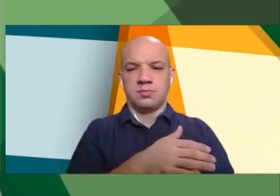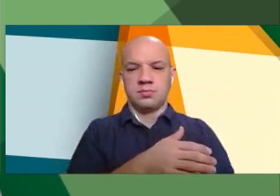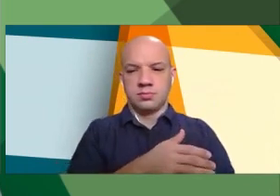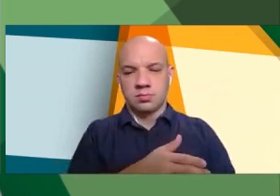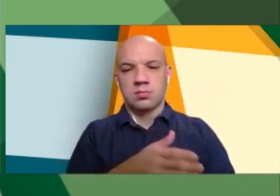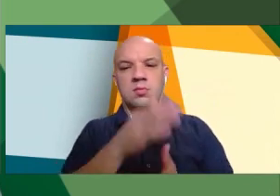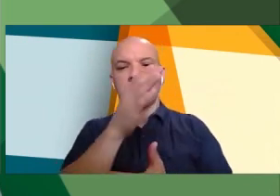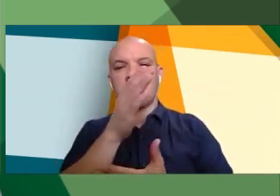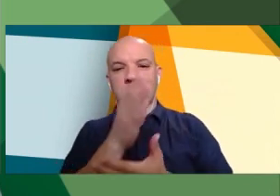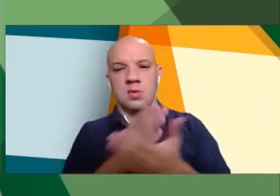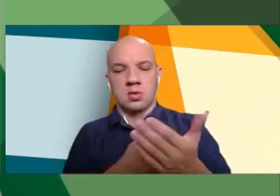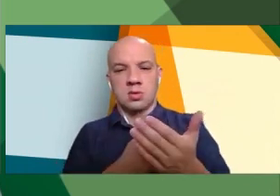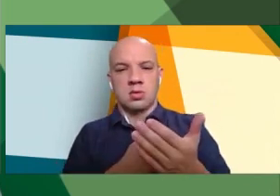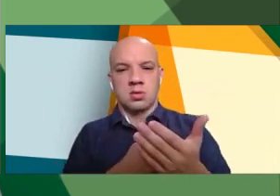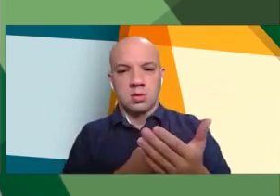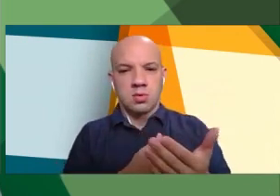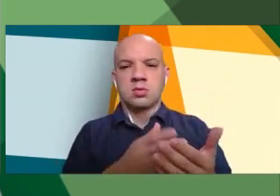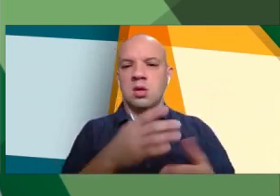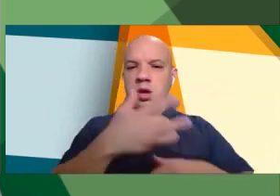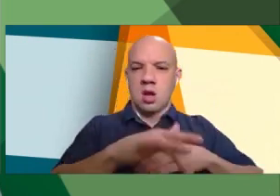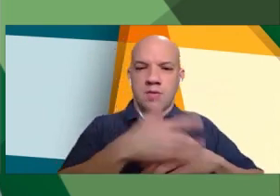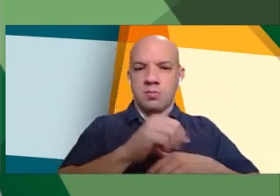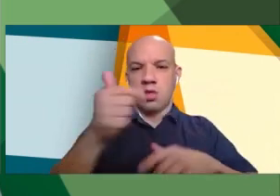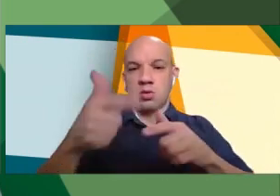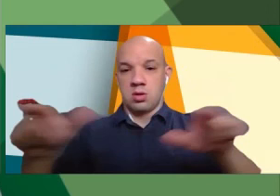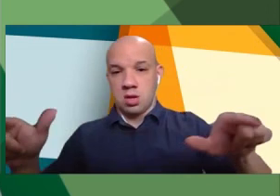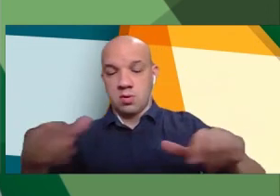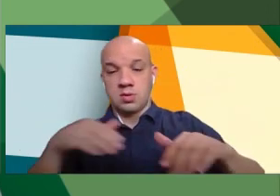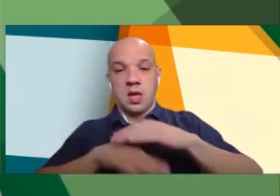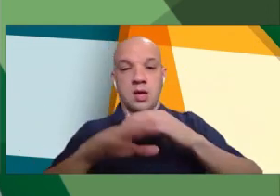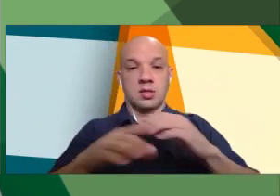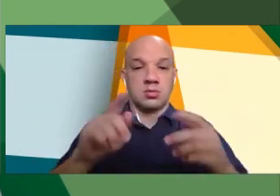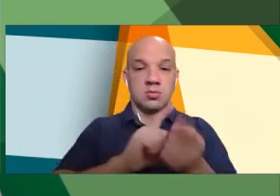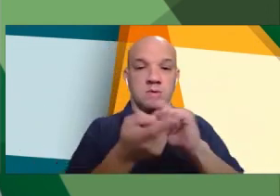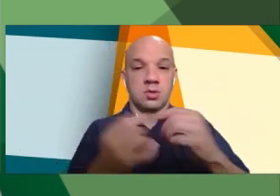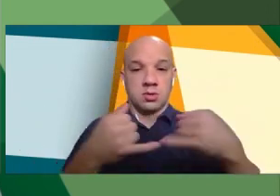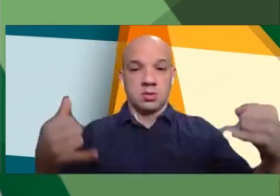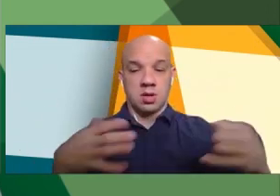the required languages, access to a translation line, and website